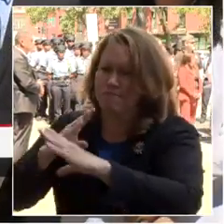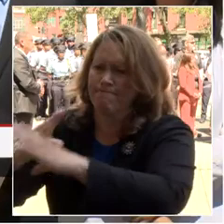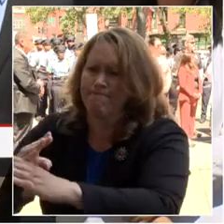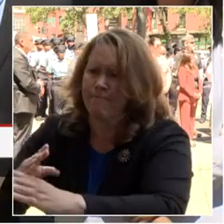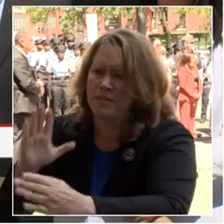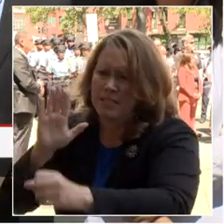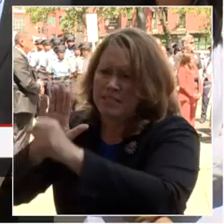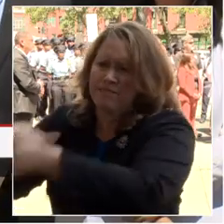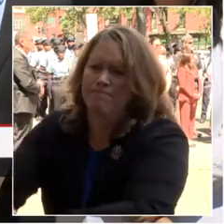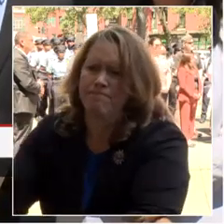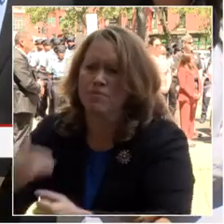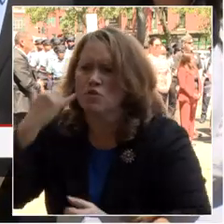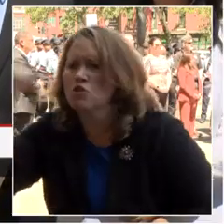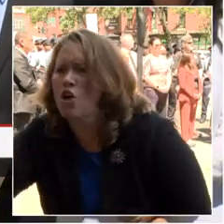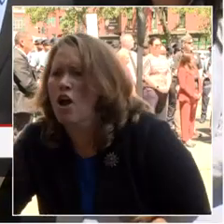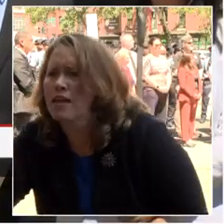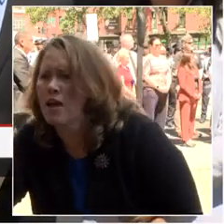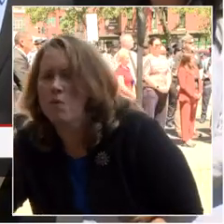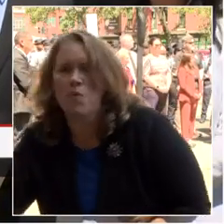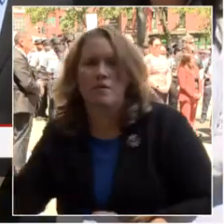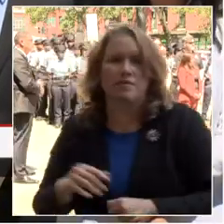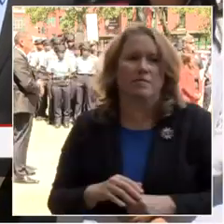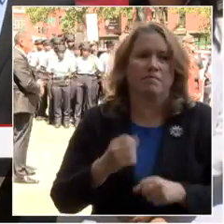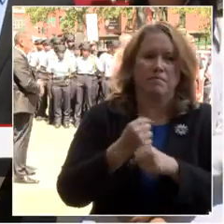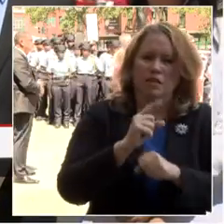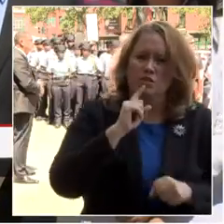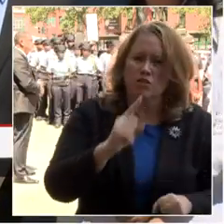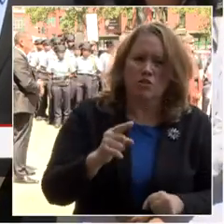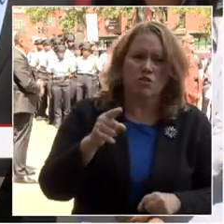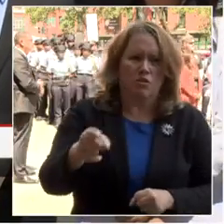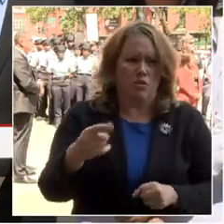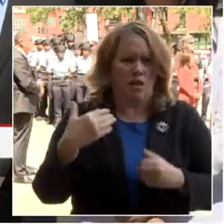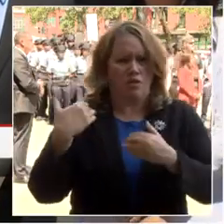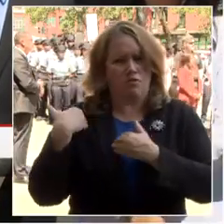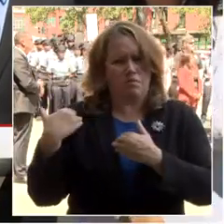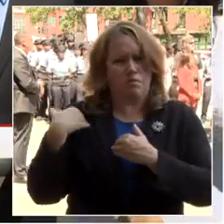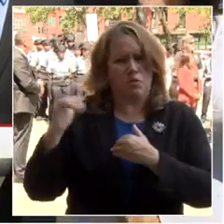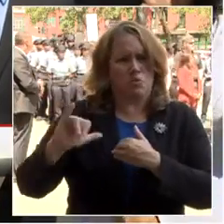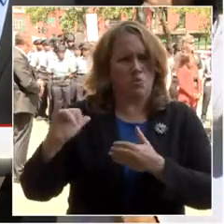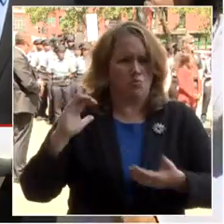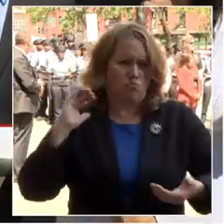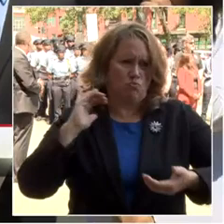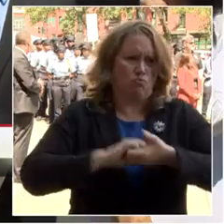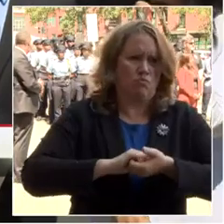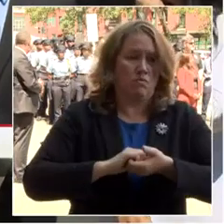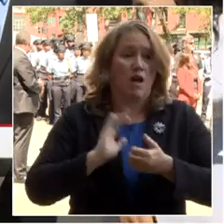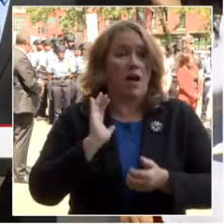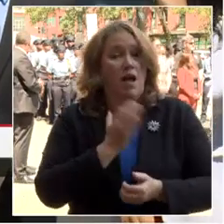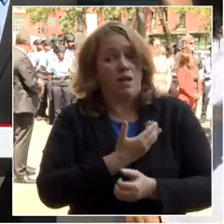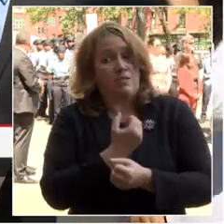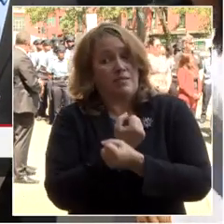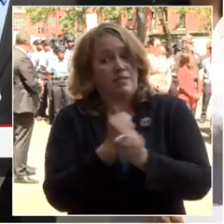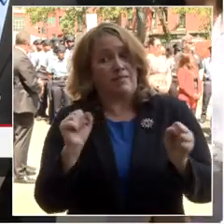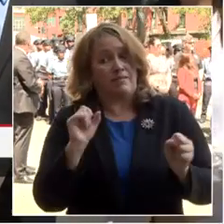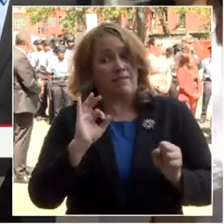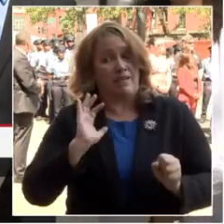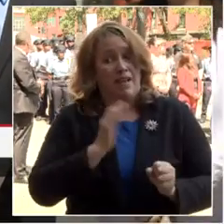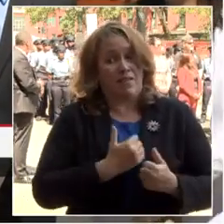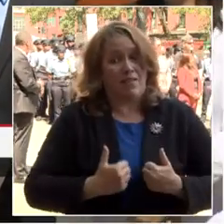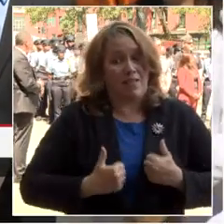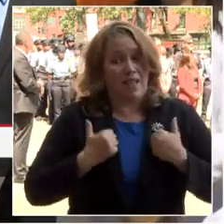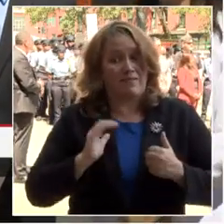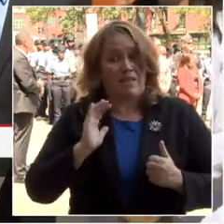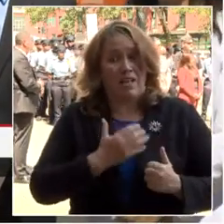other agencies also have a responsibility when it comes to the safety of our residents. That's why you see around